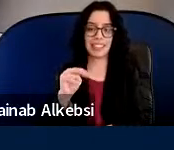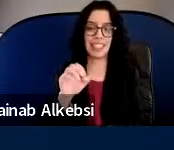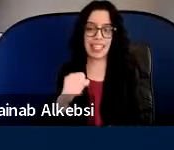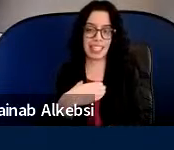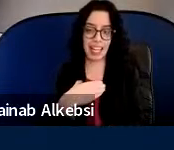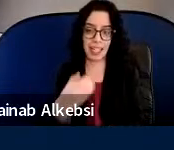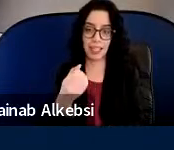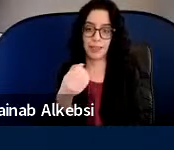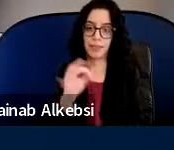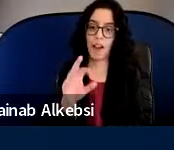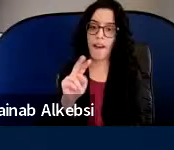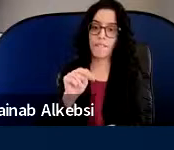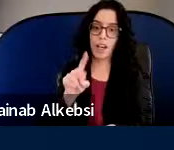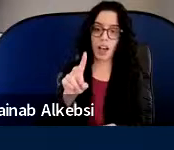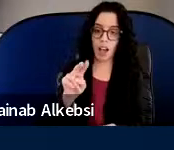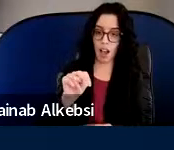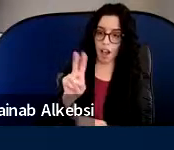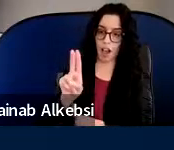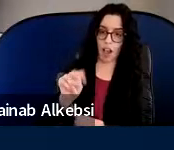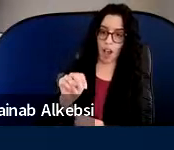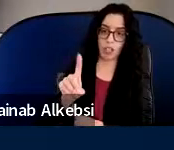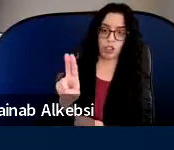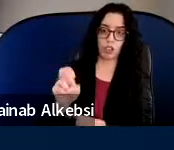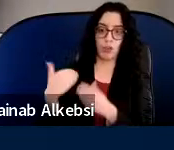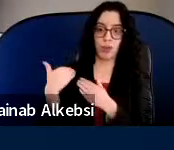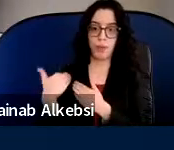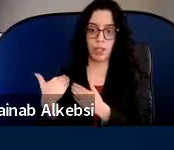They are typically not appropriately provided,